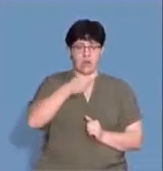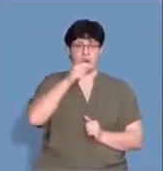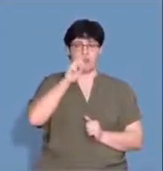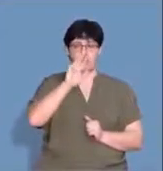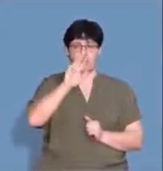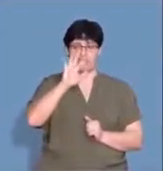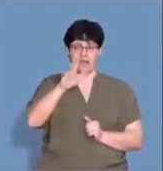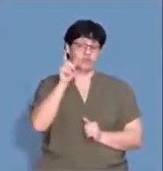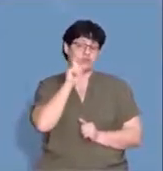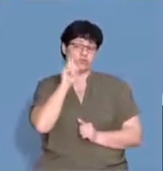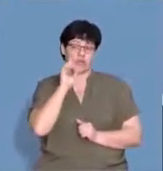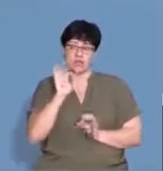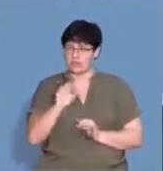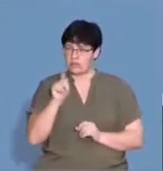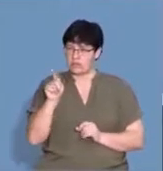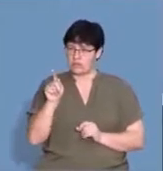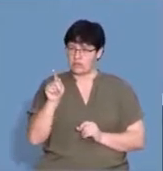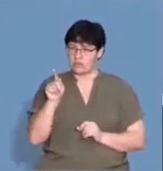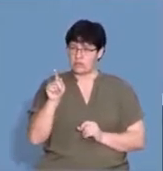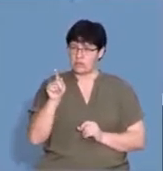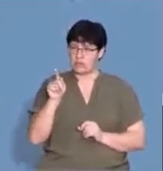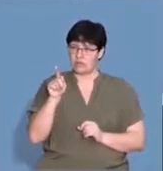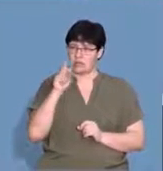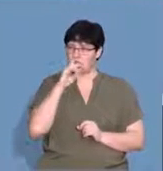2331,95. I just want to double check that I actually wrote that out correctly.